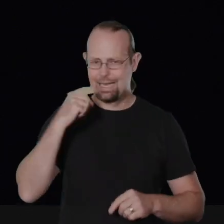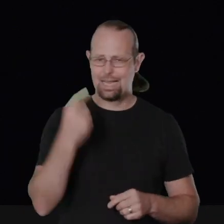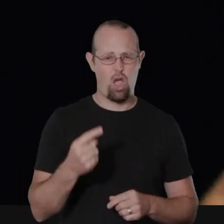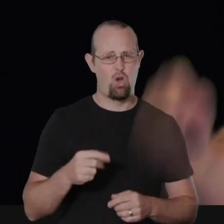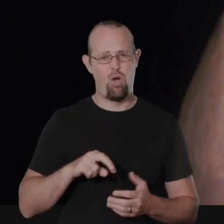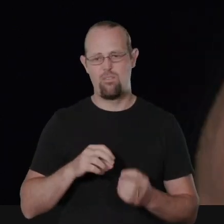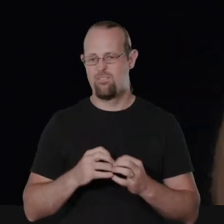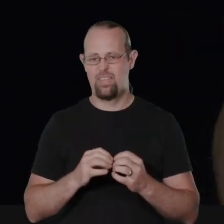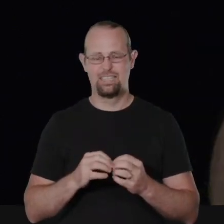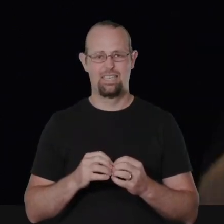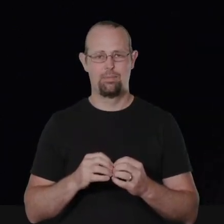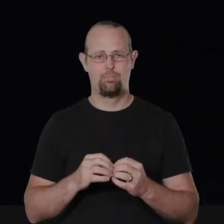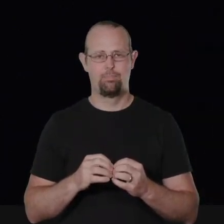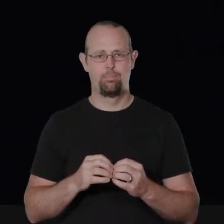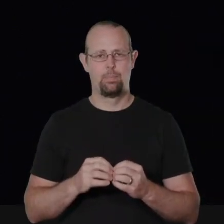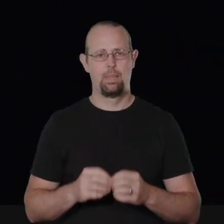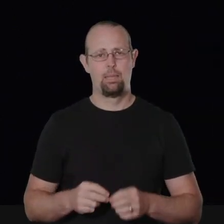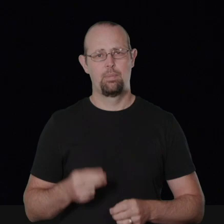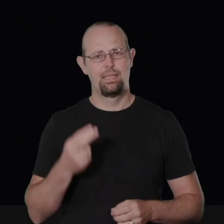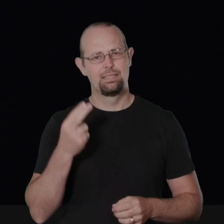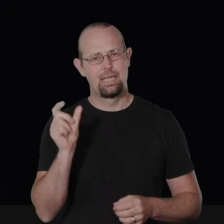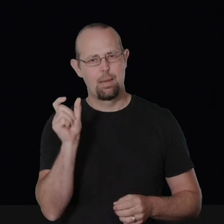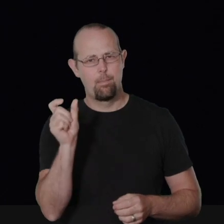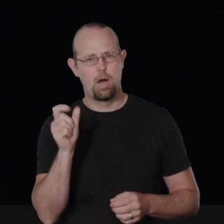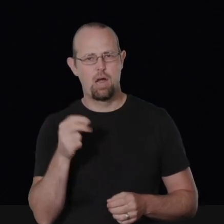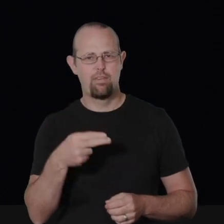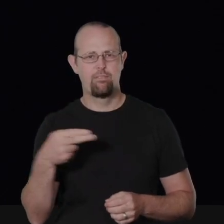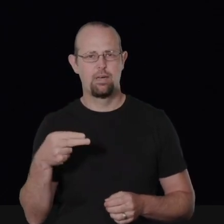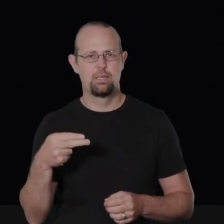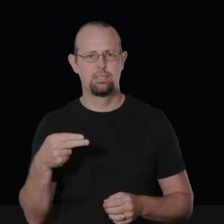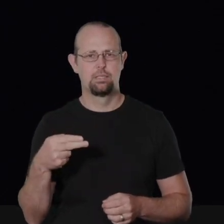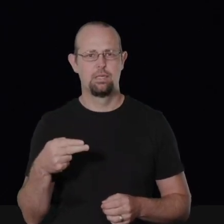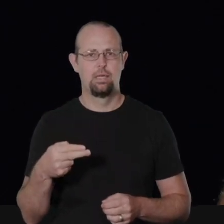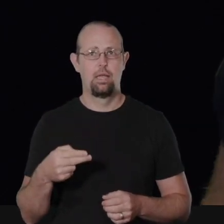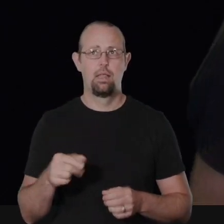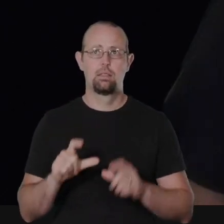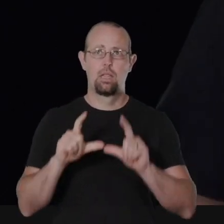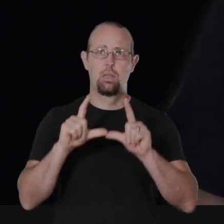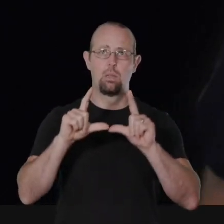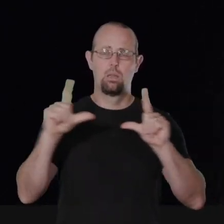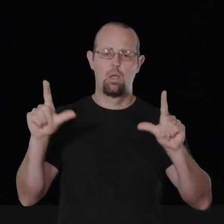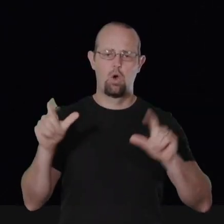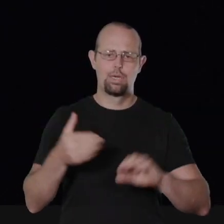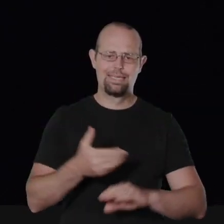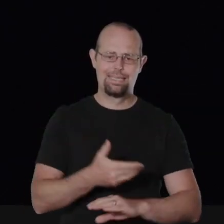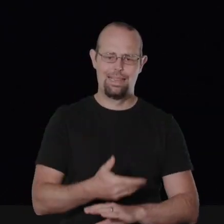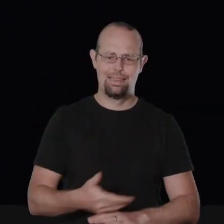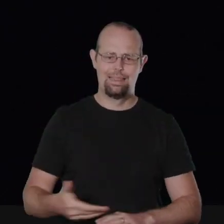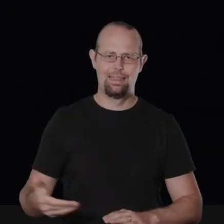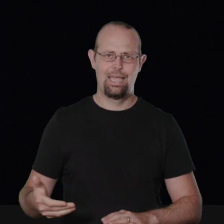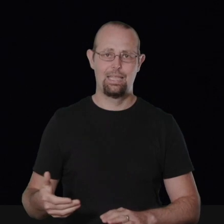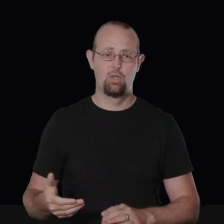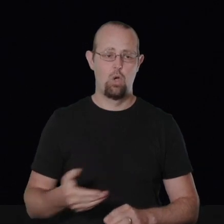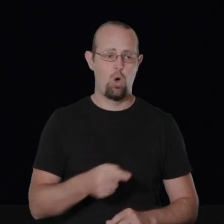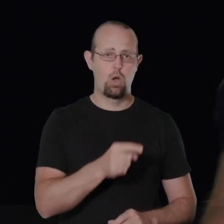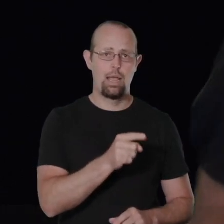it. There's no way we can improve our standing with God. But notice the second part of that verse. And the Lord has laid